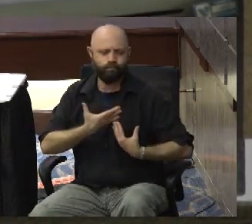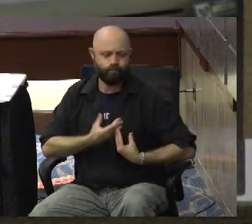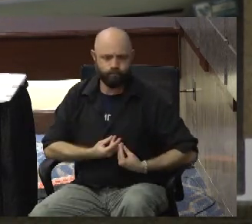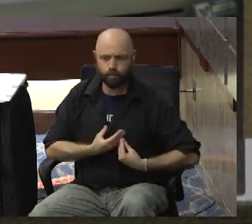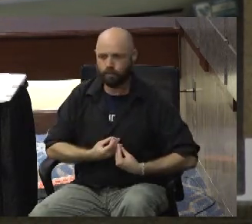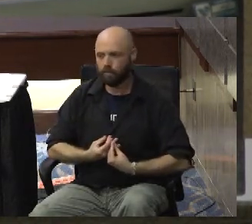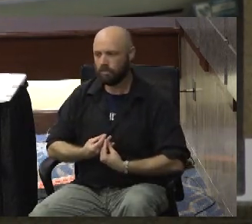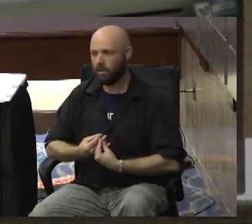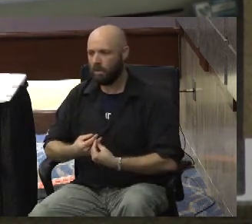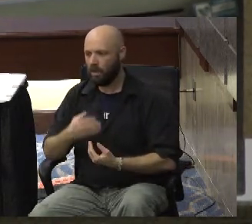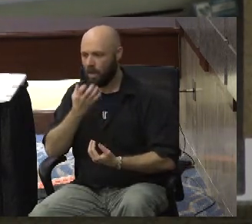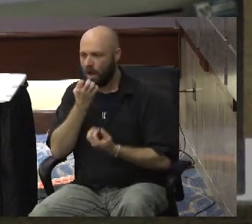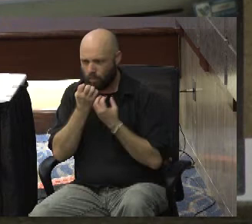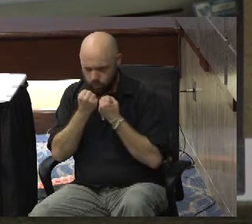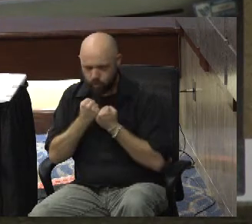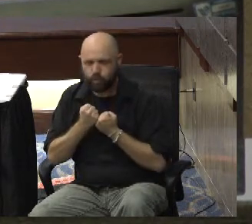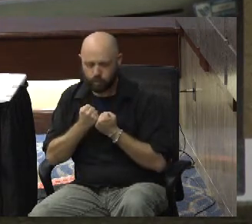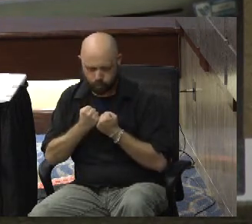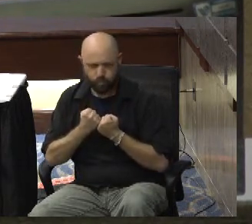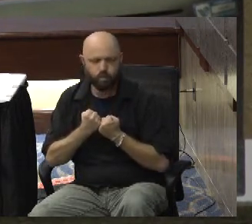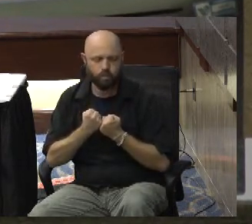So for me, I think that